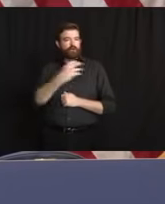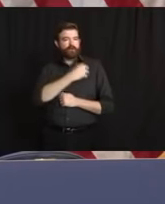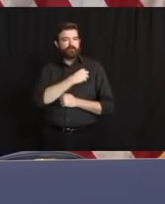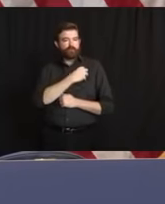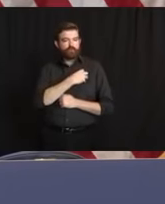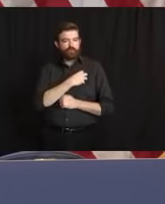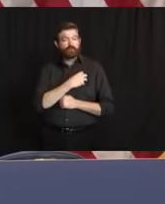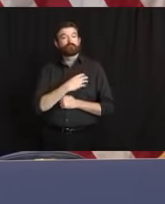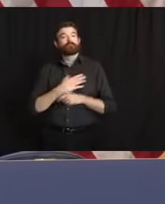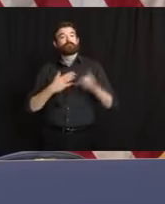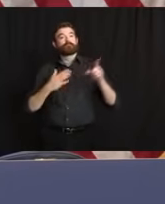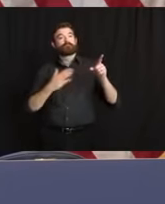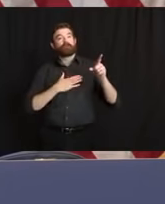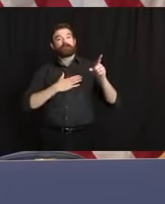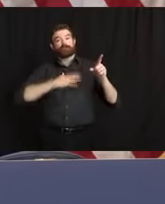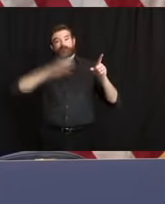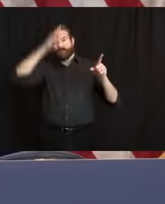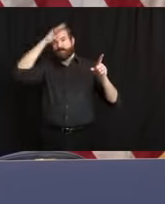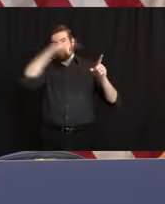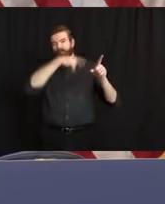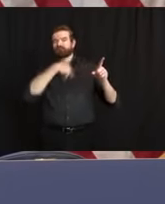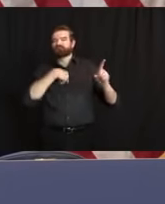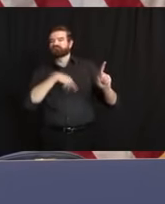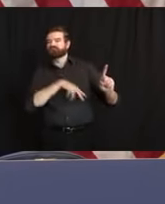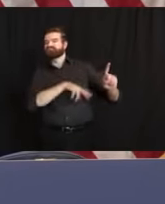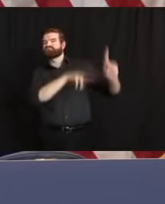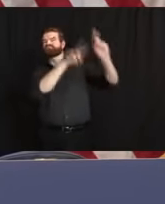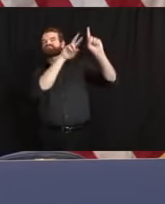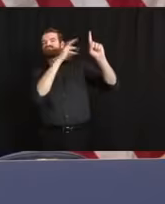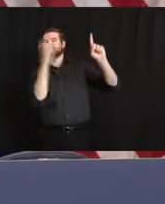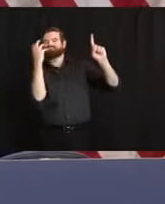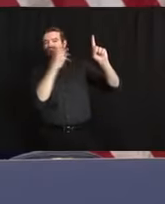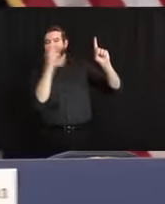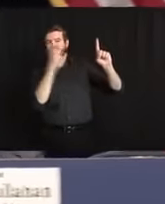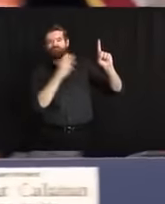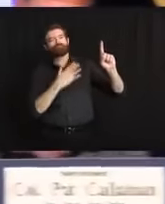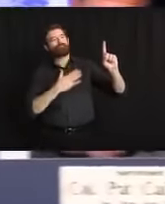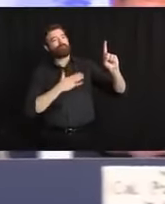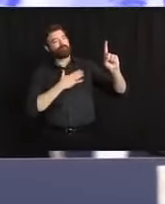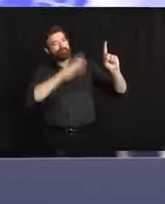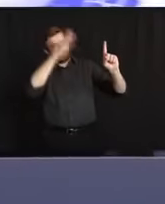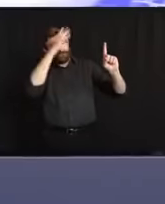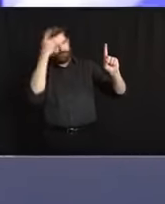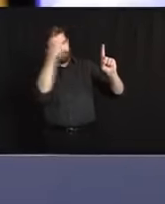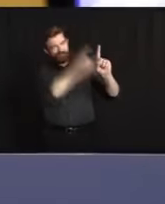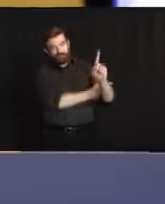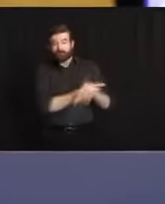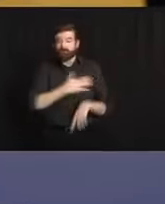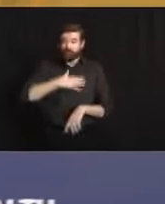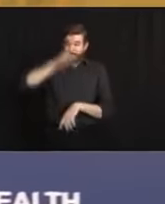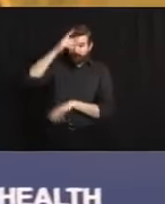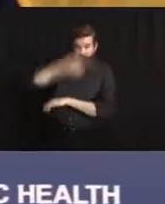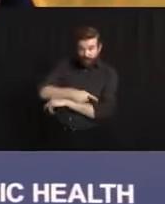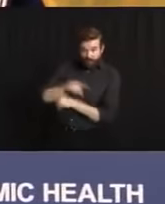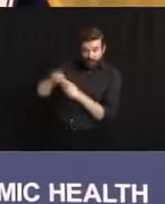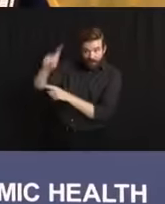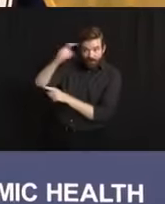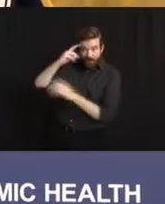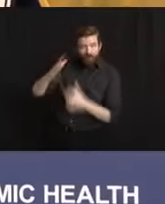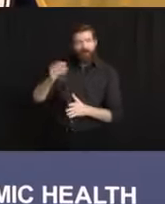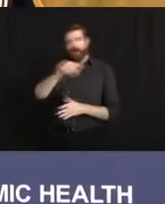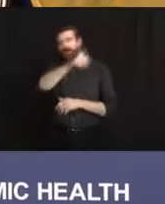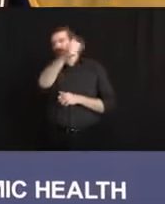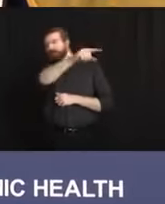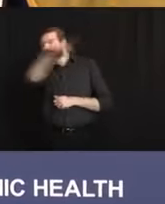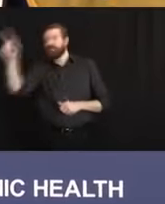a happy Father's Day to you, Gov, and to all the dads out there. Thanks, Governor. Thank you. Likewise, Pat, to you. I know your